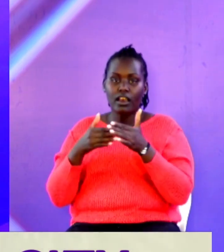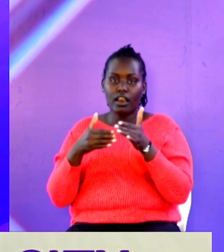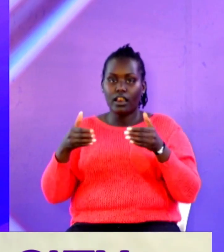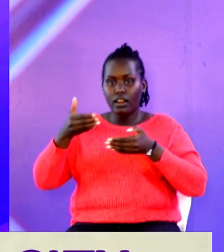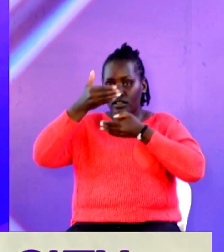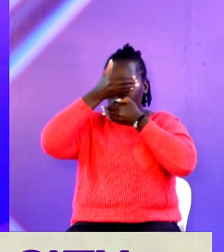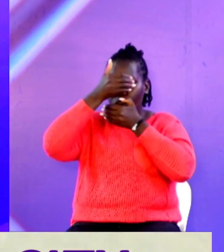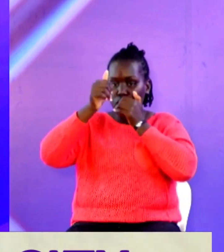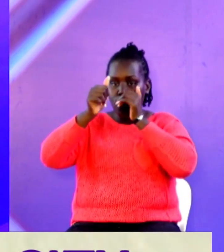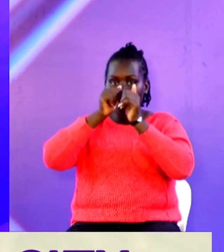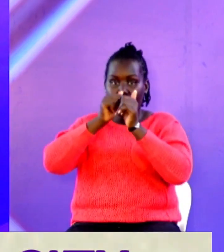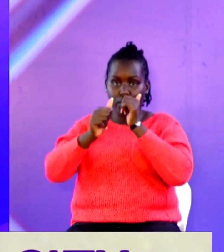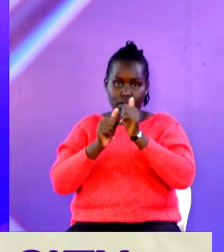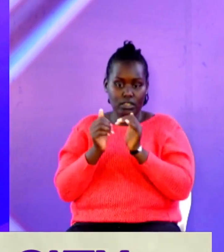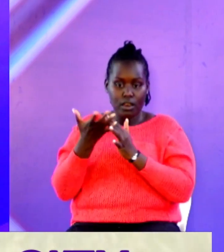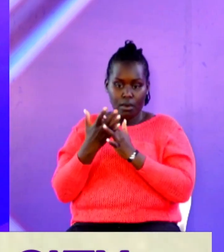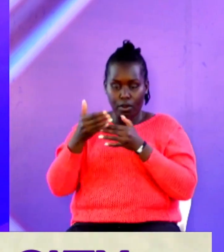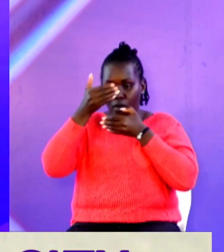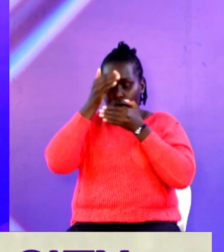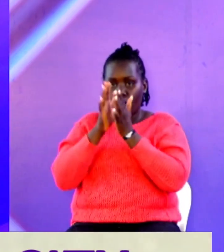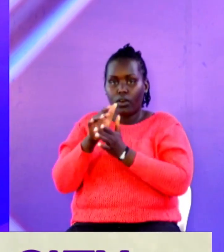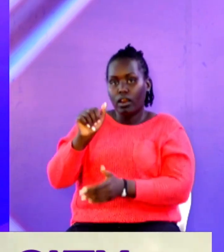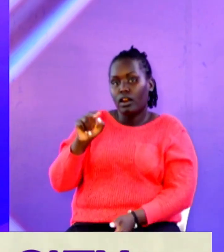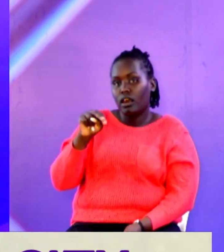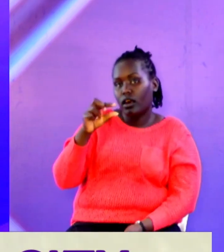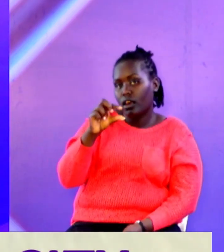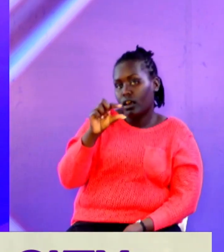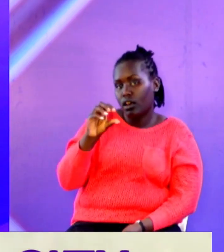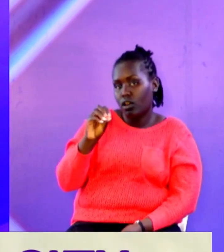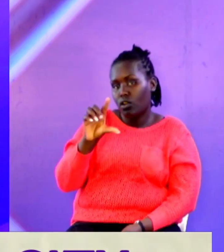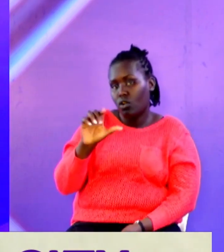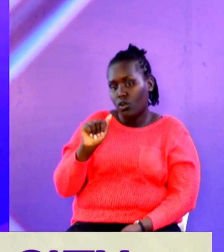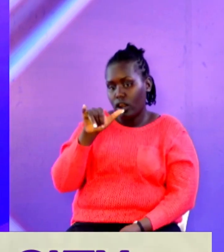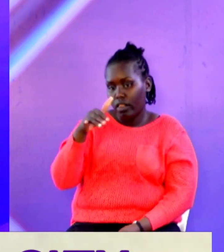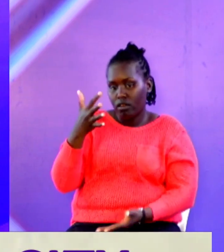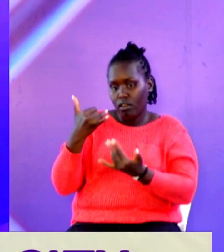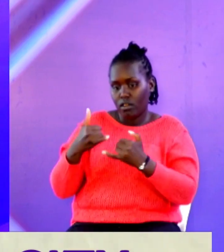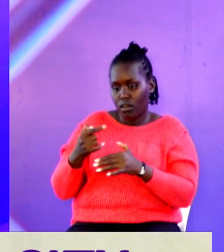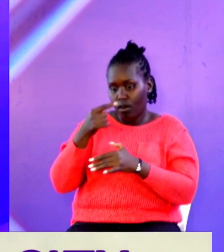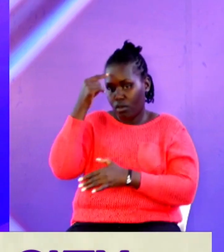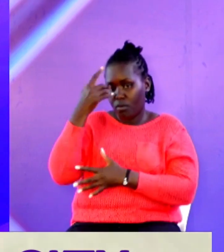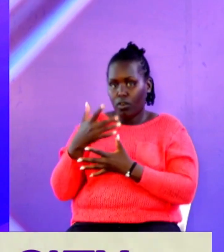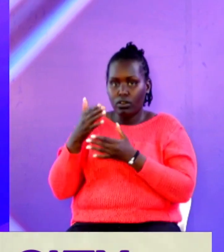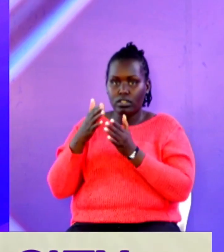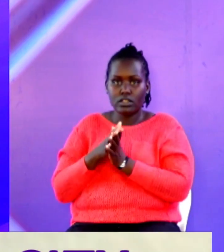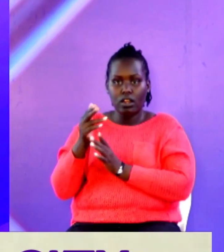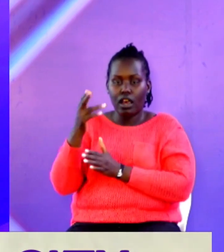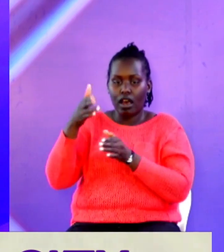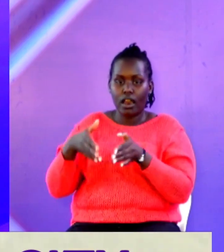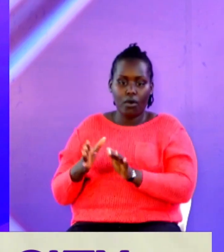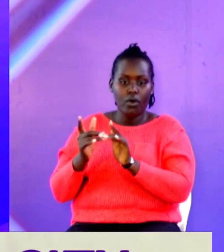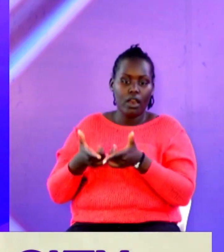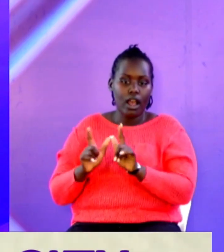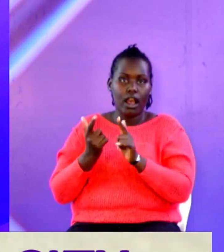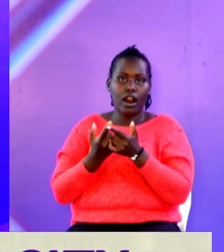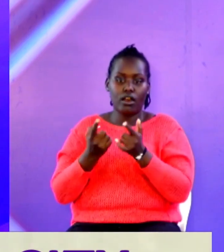that the game between Morocco and Angola that will be playing at Nyayo. That 1 hour, because it is on highway, it allows